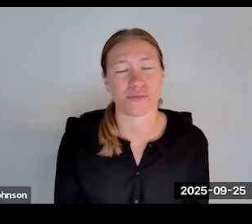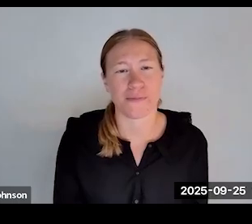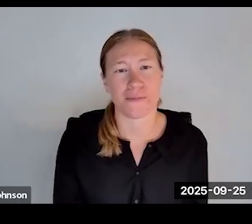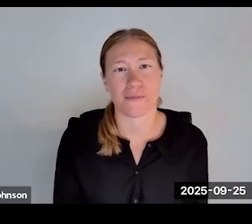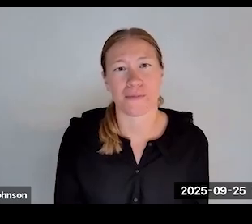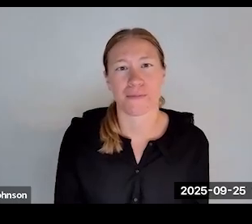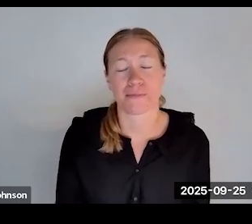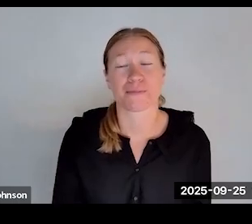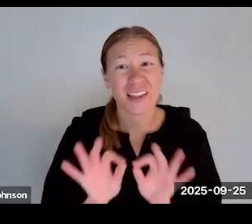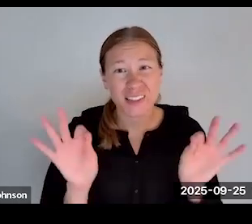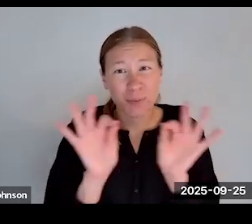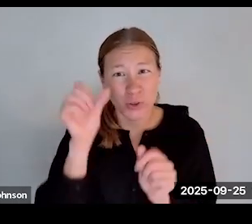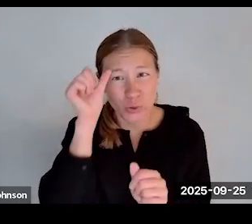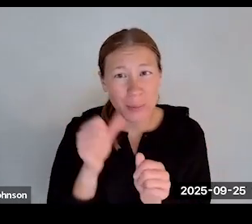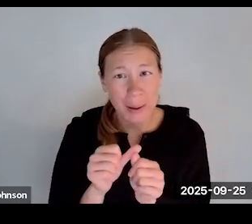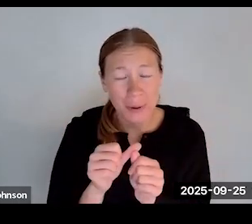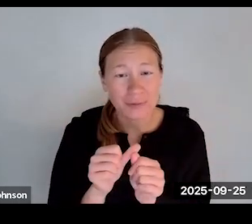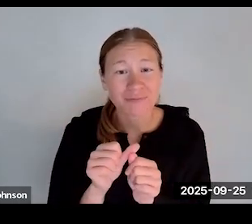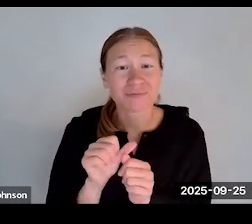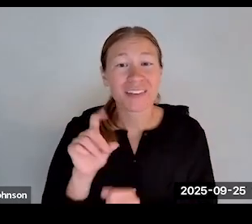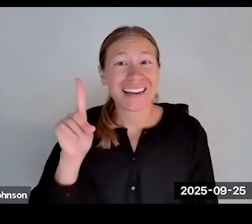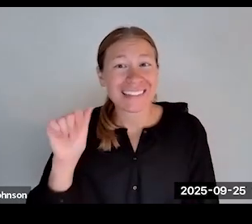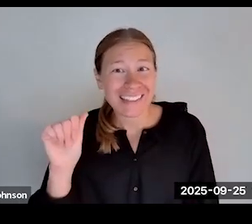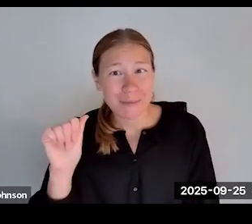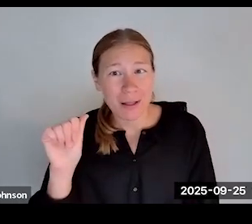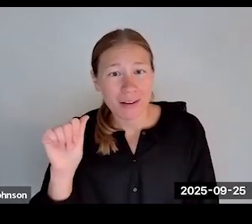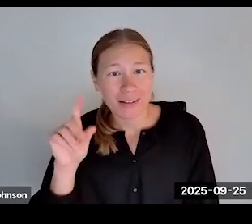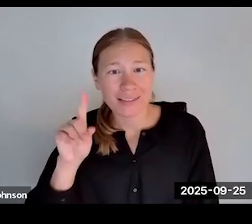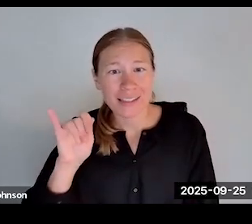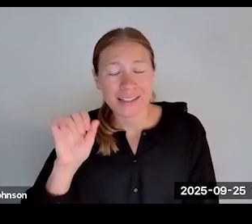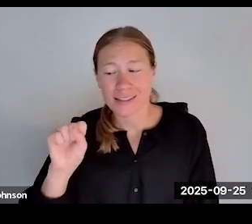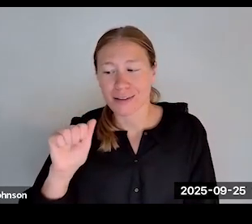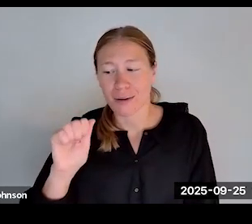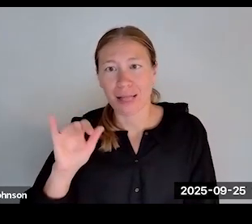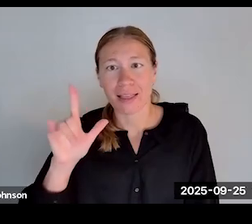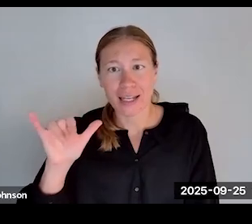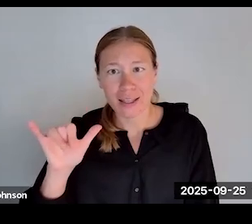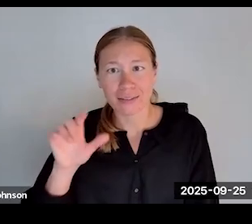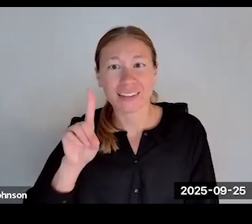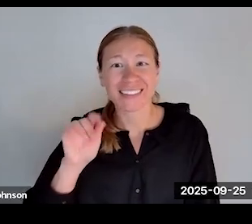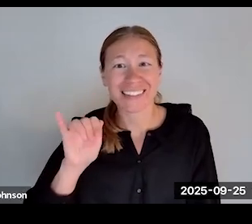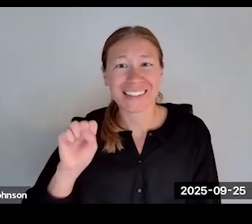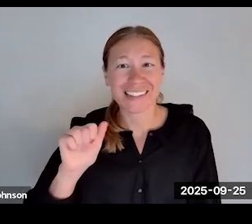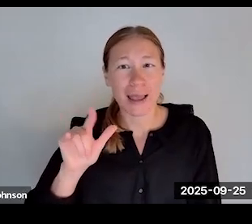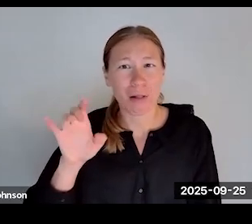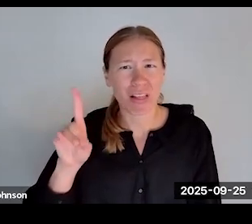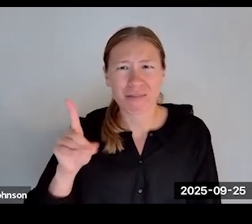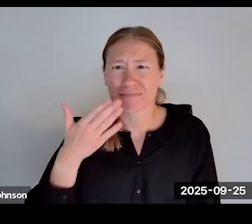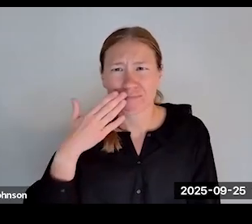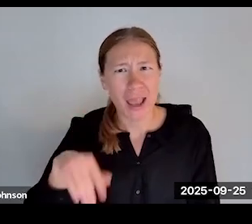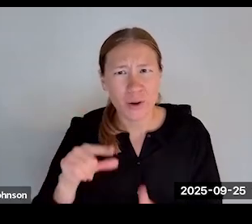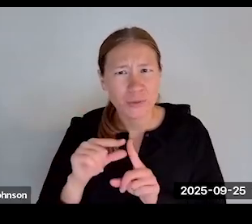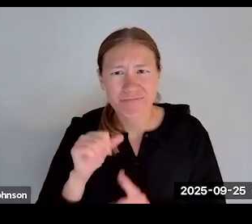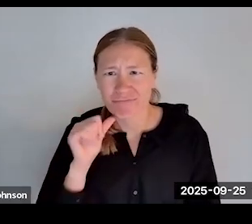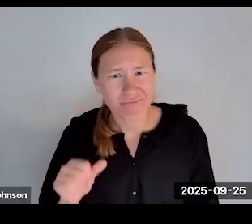It's also important to keep in mind this disability and disabled are not bad words. Challenge yourself to remove words